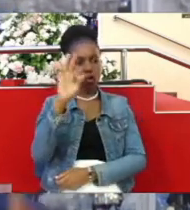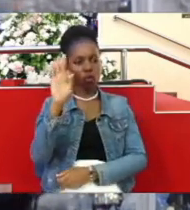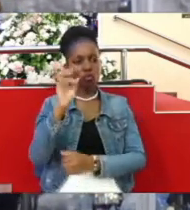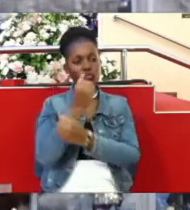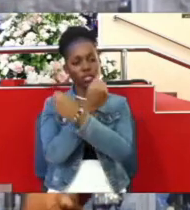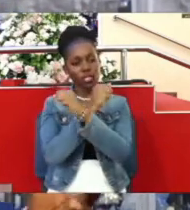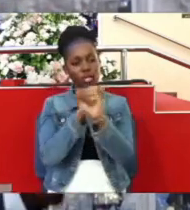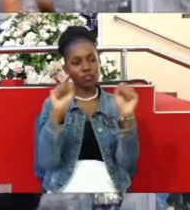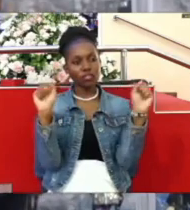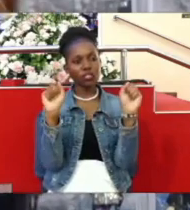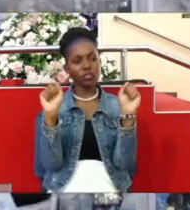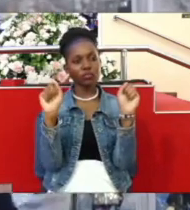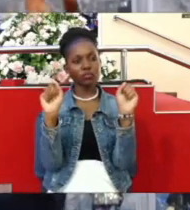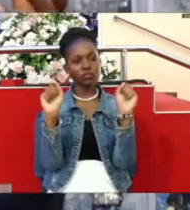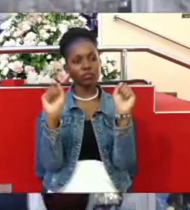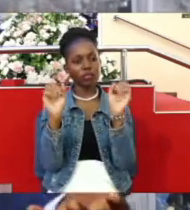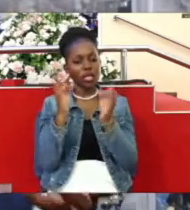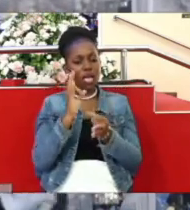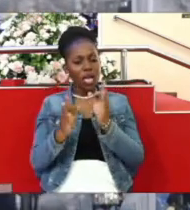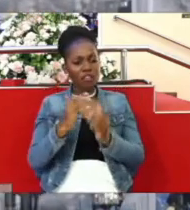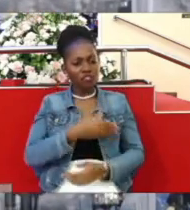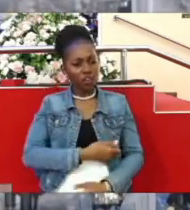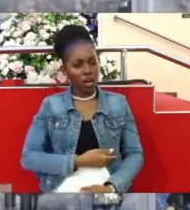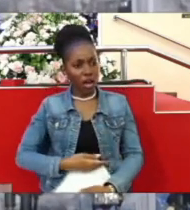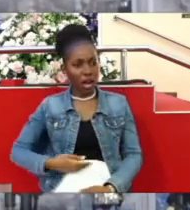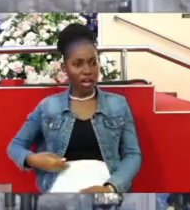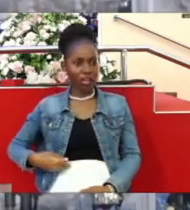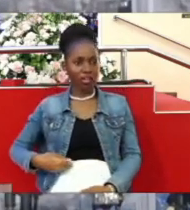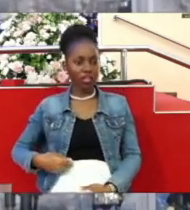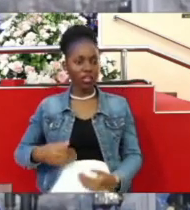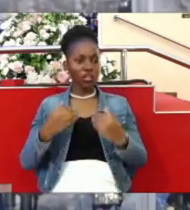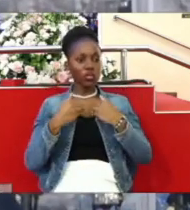If you are hungry, you will draw from the wells of salvation.